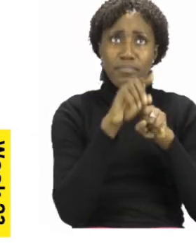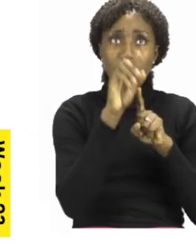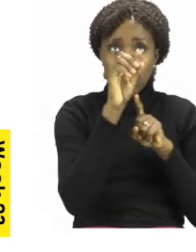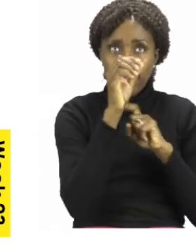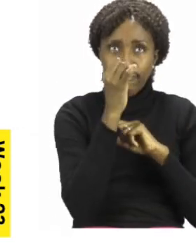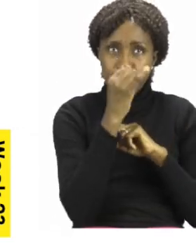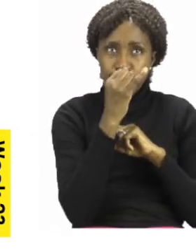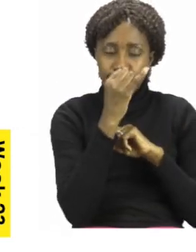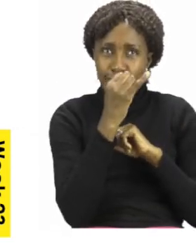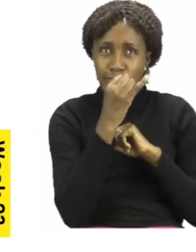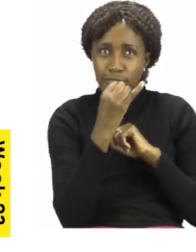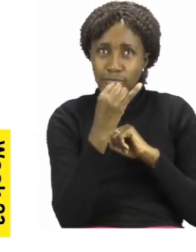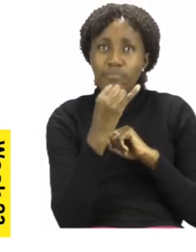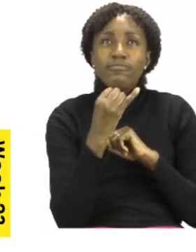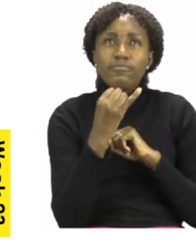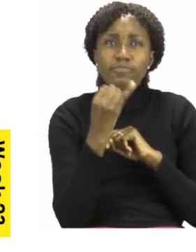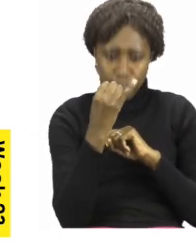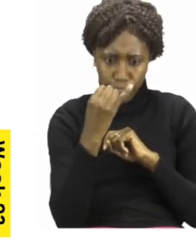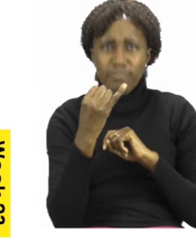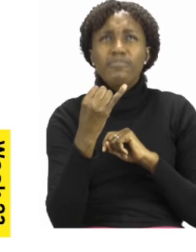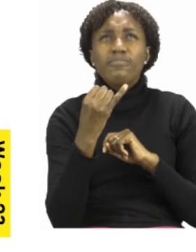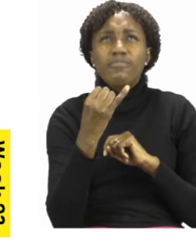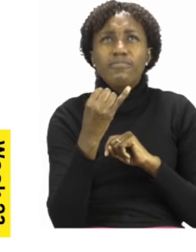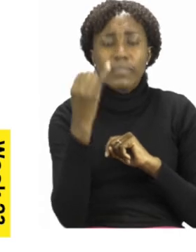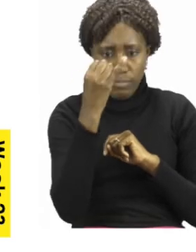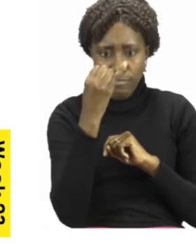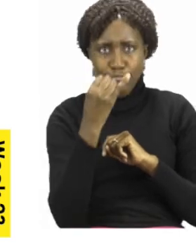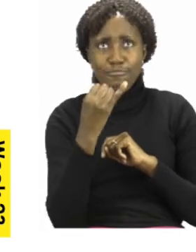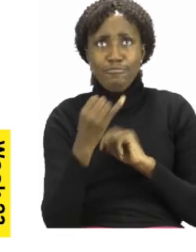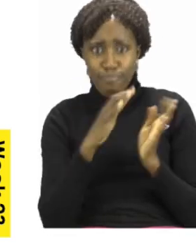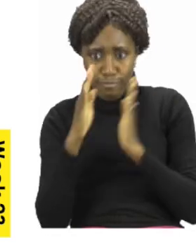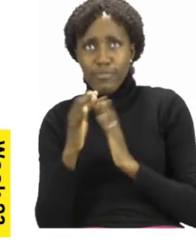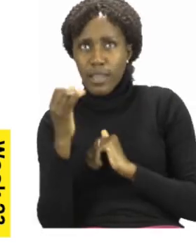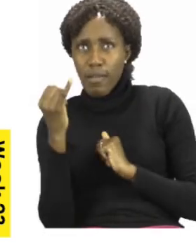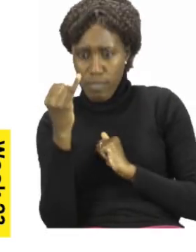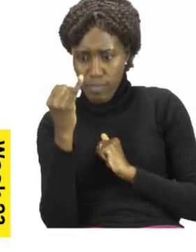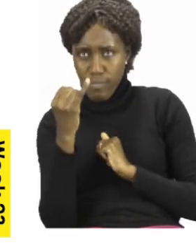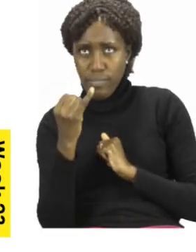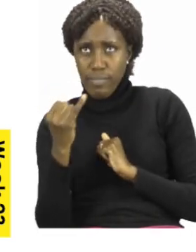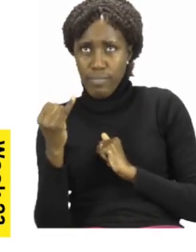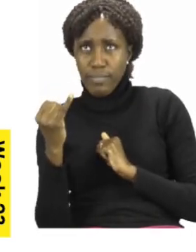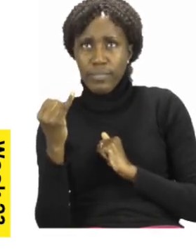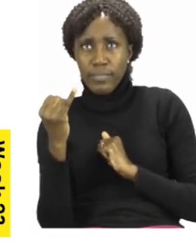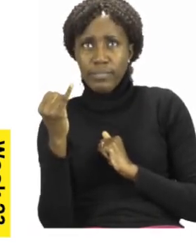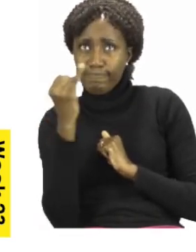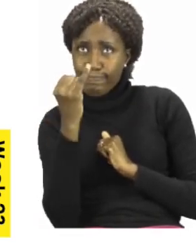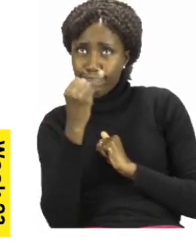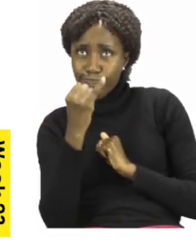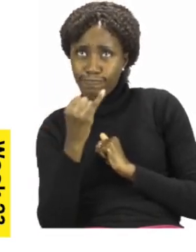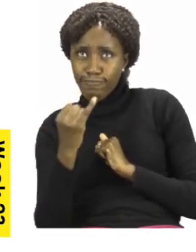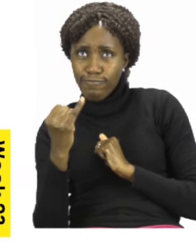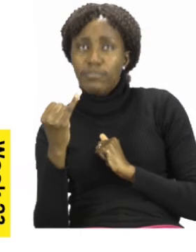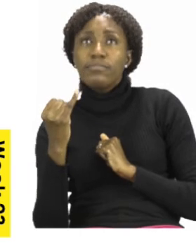take your time, look carefully at both sides of the coin, and when you're done, check that